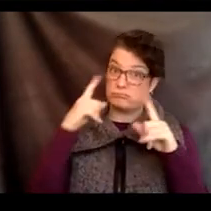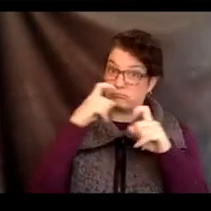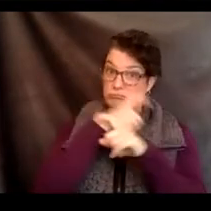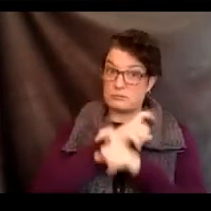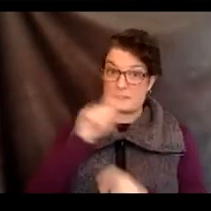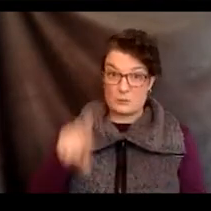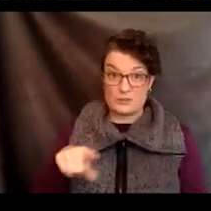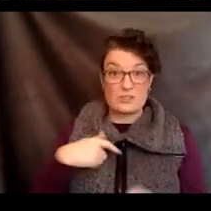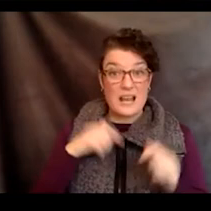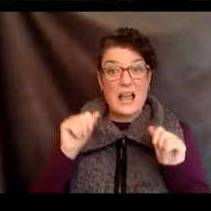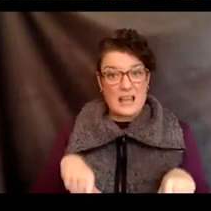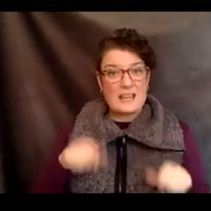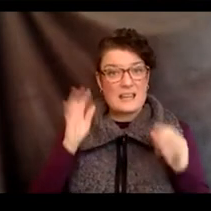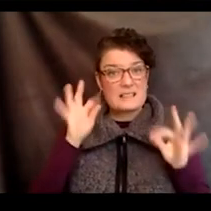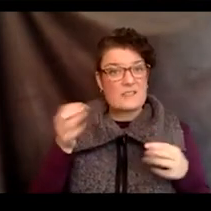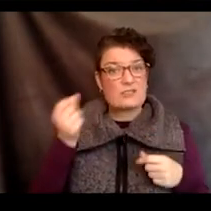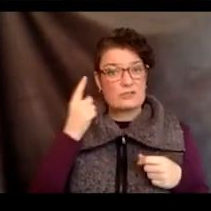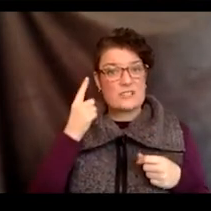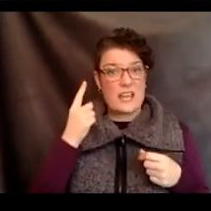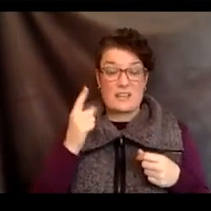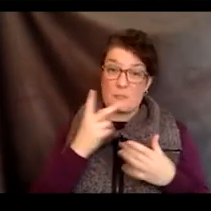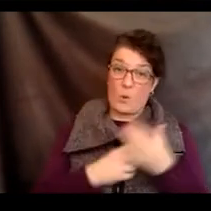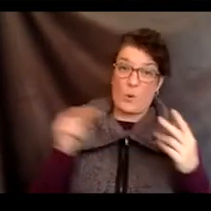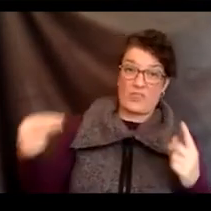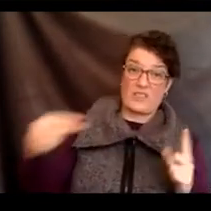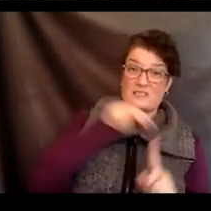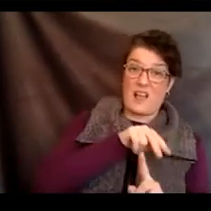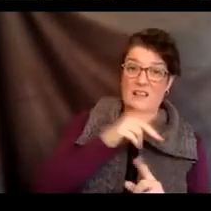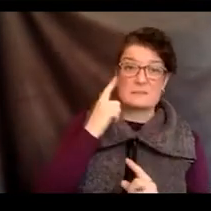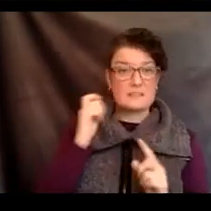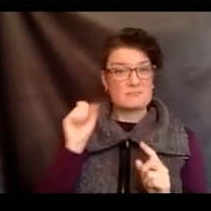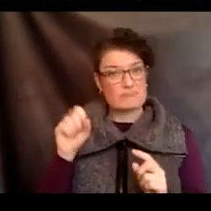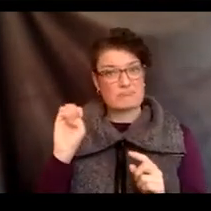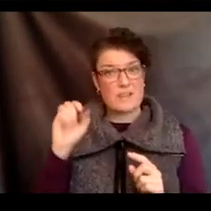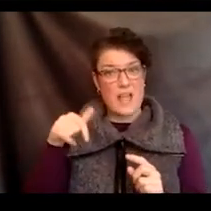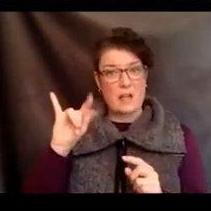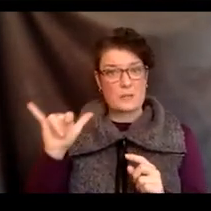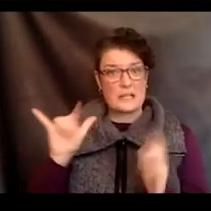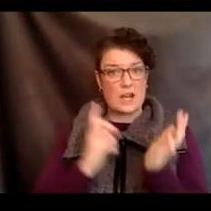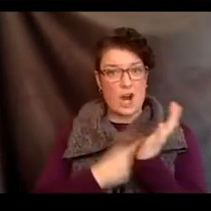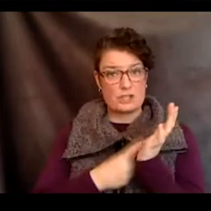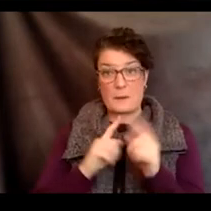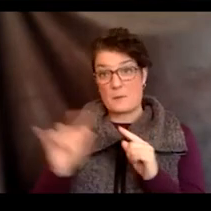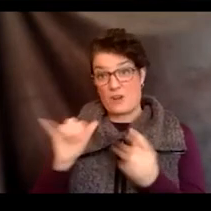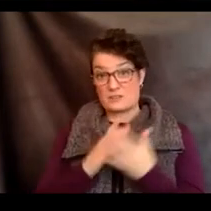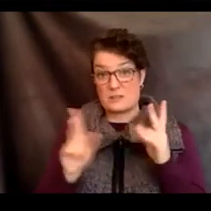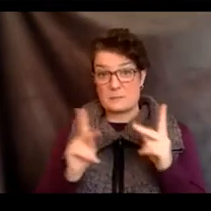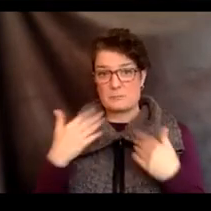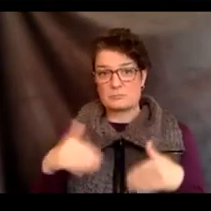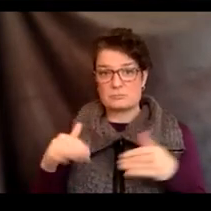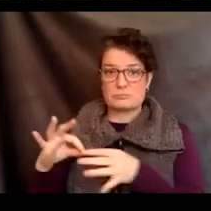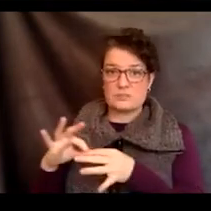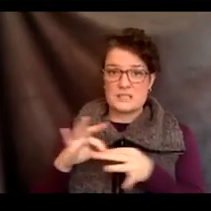there's definitely, I can definitely understand the argument on both sides, because yeah, it's an equity argument, but yeah, it's also, I think some people are very tied to the idea